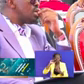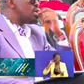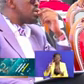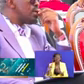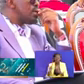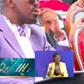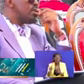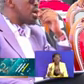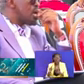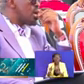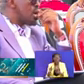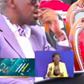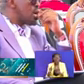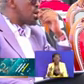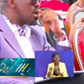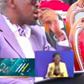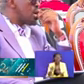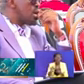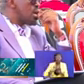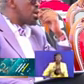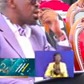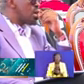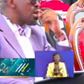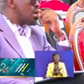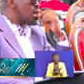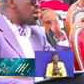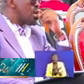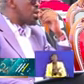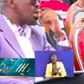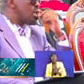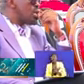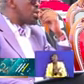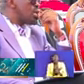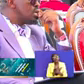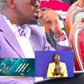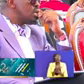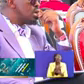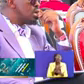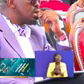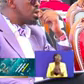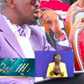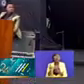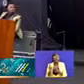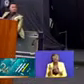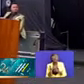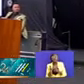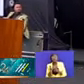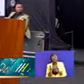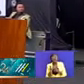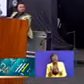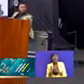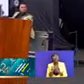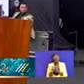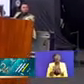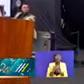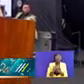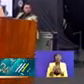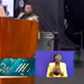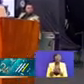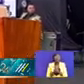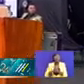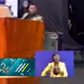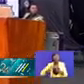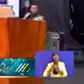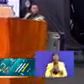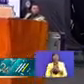theology does not make sense because we are in a generation that is not let me put it this way